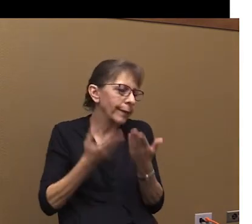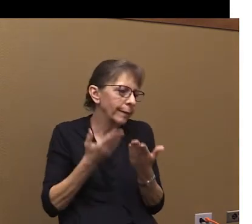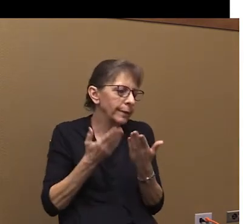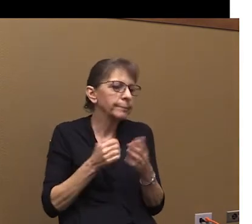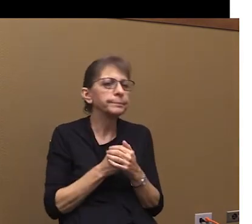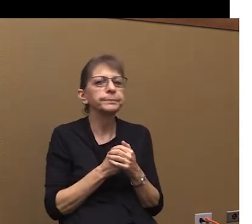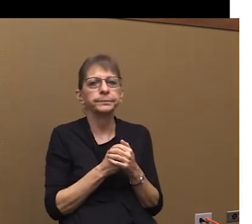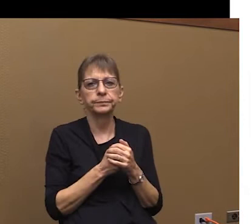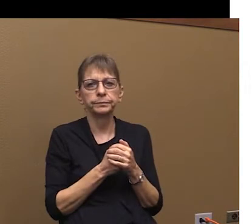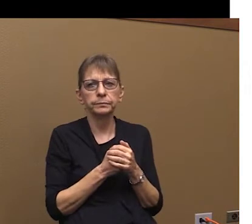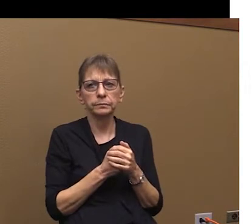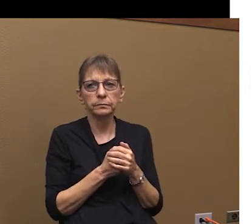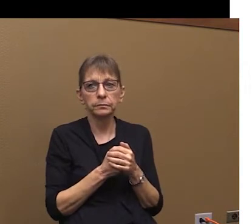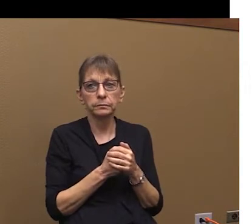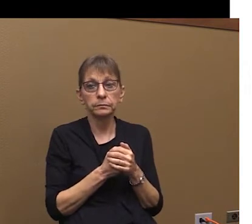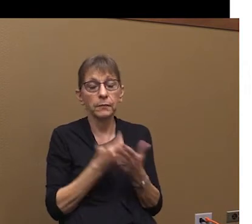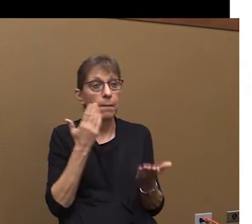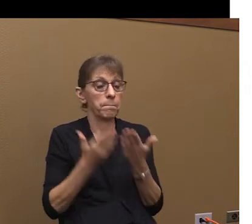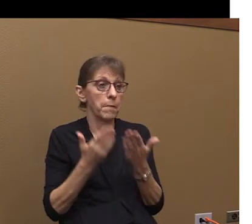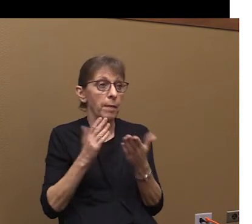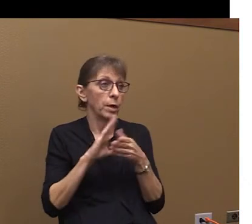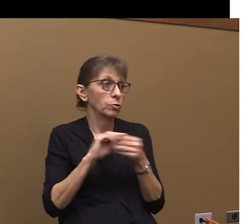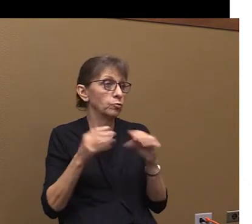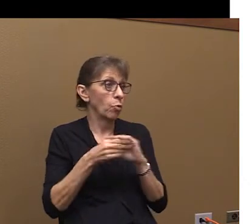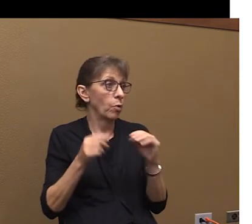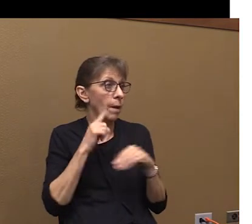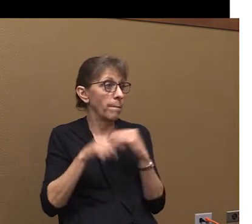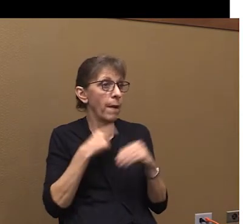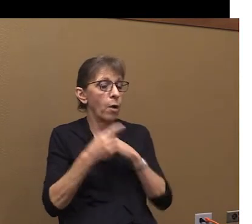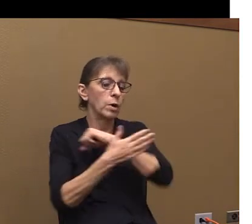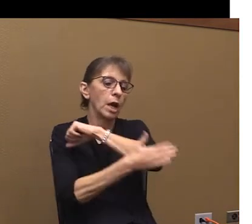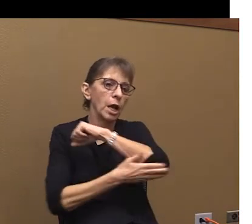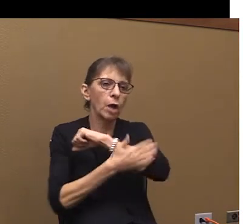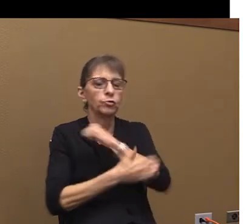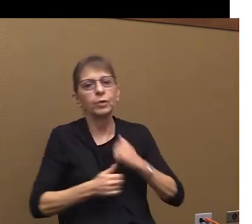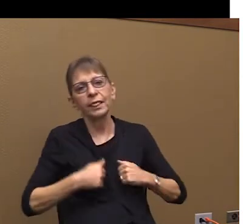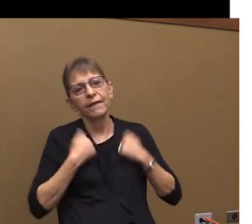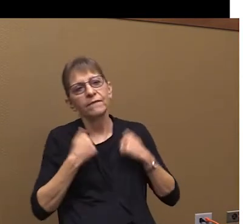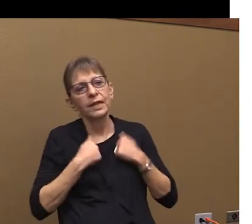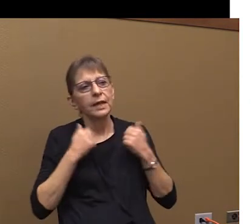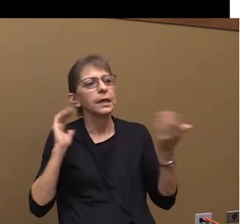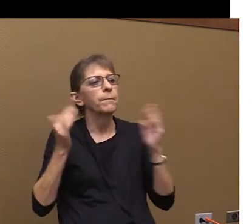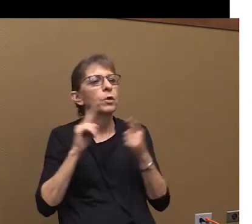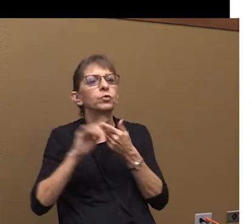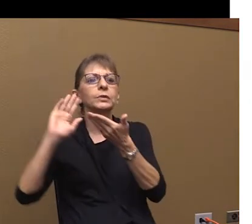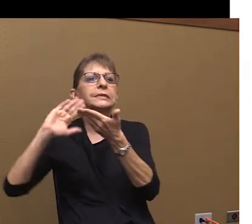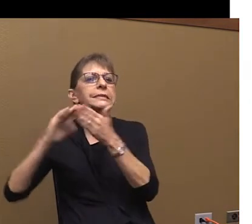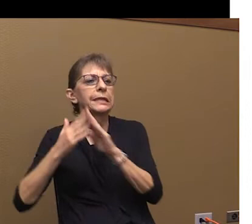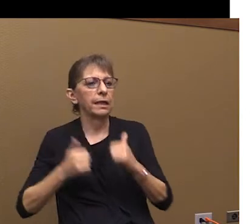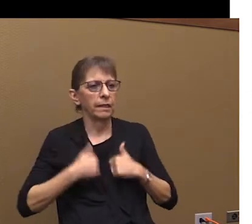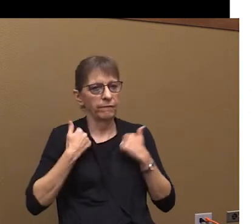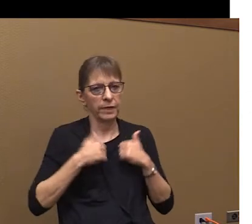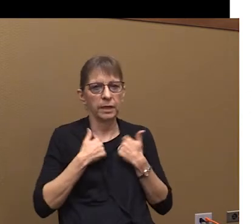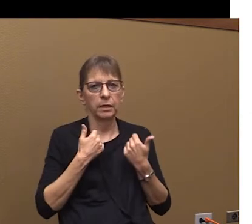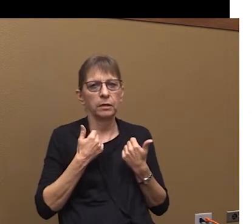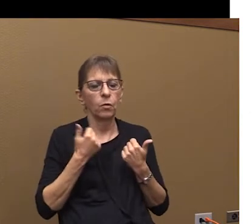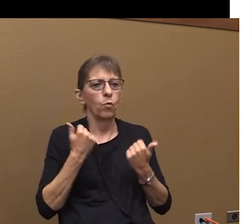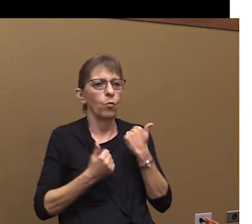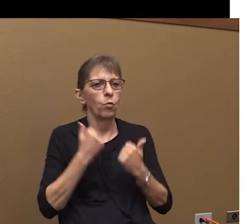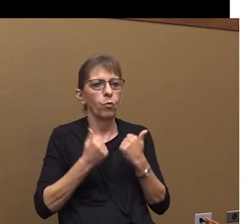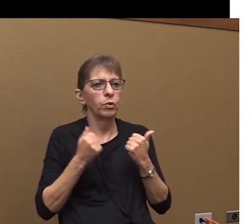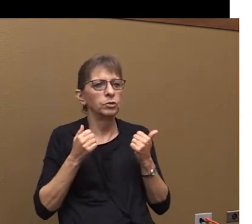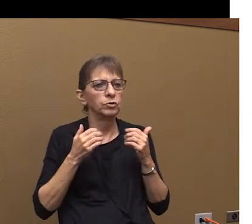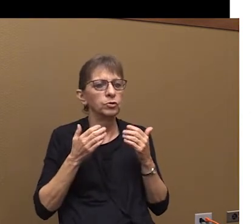character what their reaction was, what their point of view might be. There might be a story